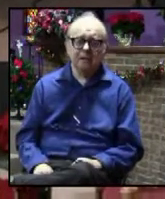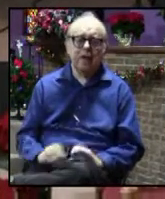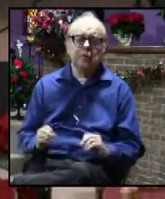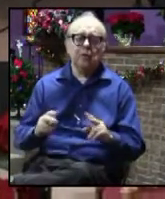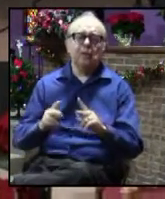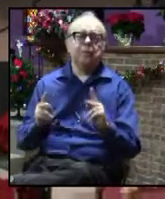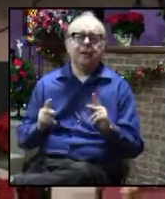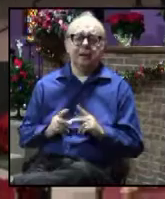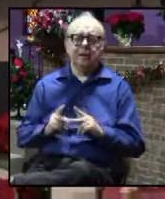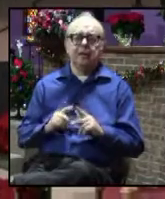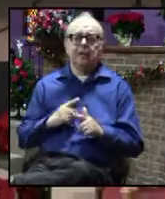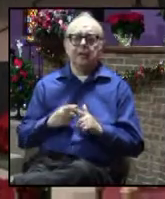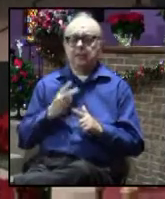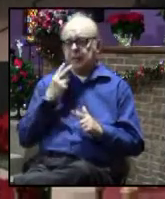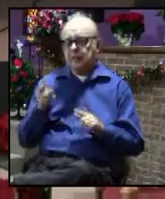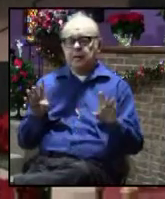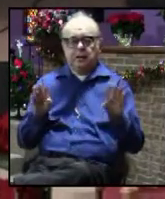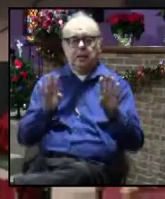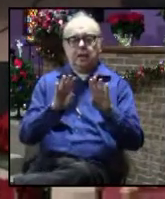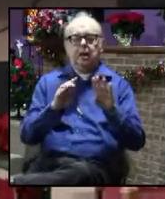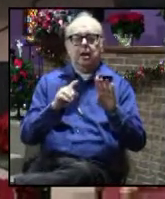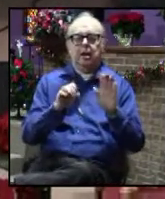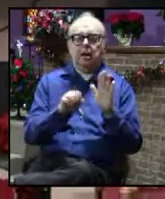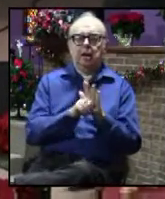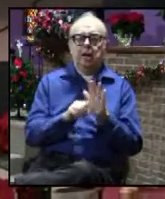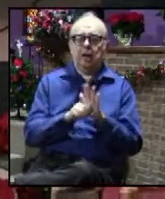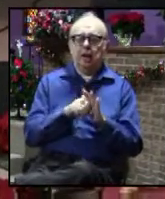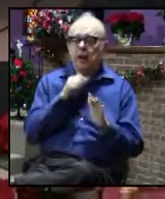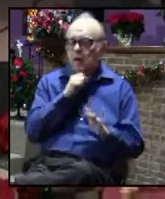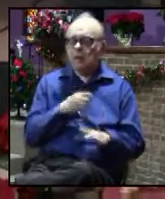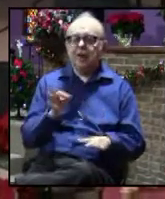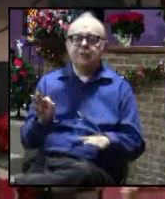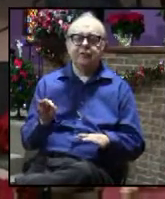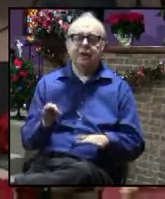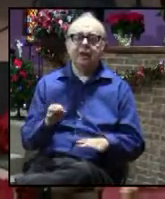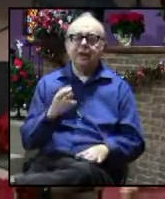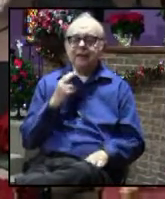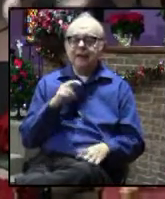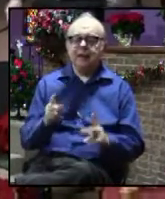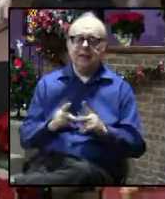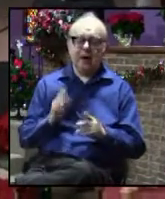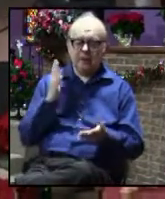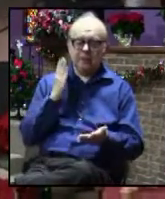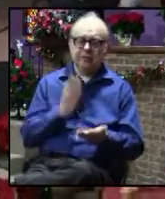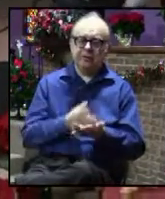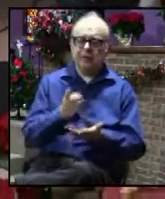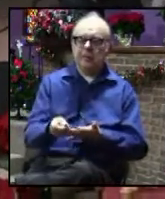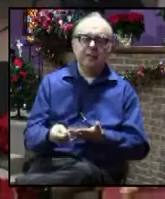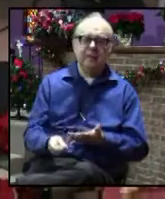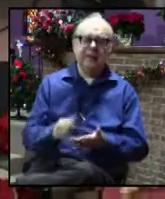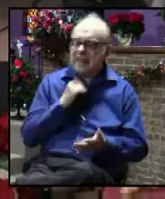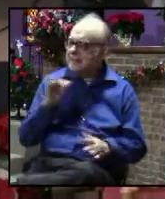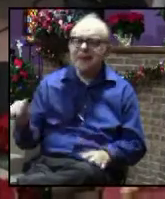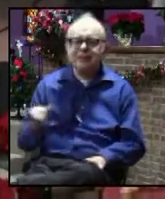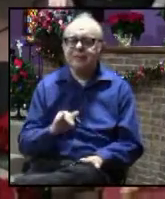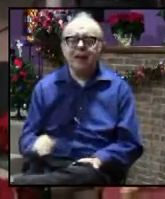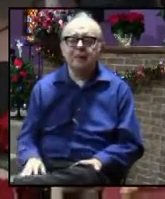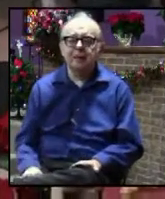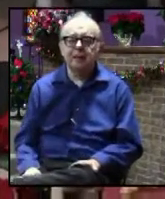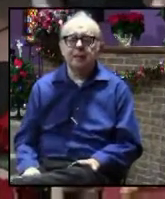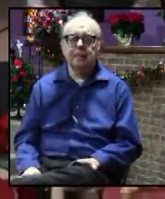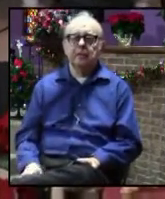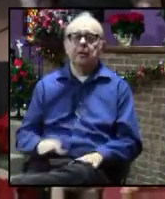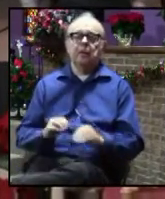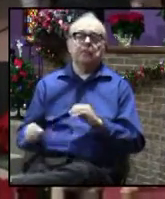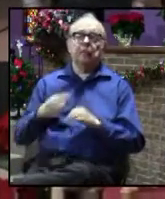Nowhere. And then I saw a sign down the road, old-fashioned candy, so I said, oh, cool, I'll stop in here. Wasn't the same. So I